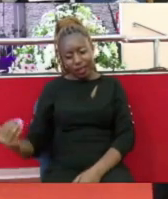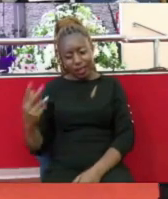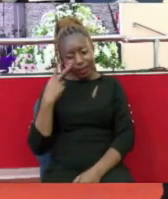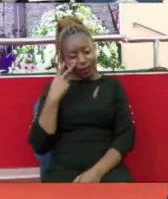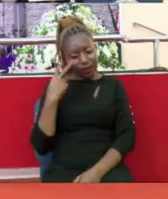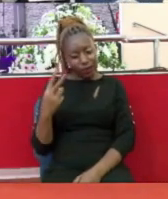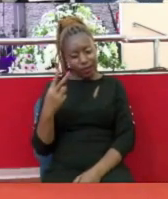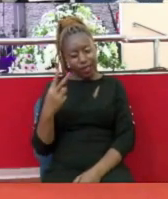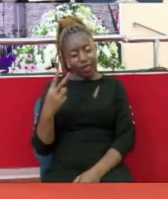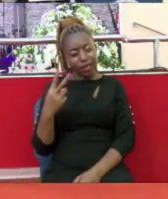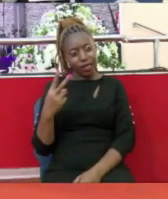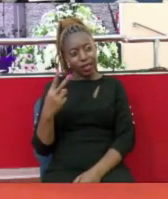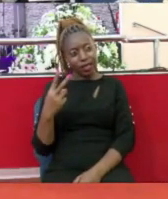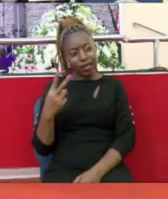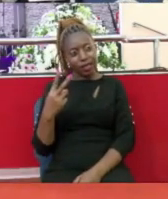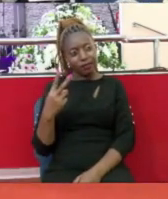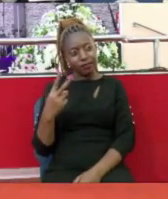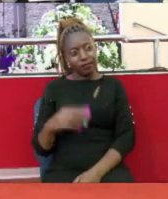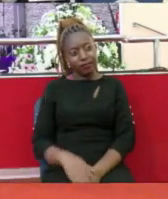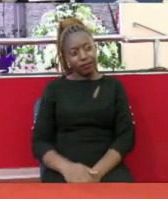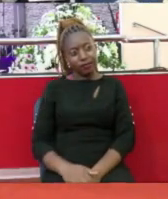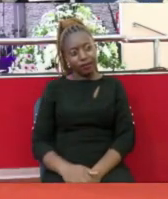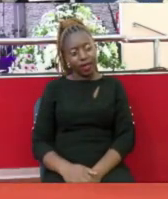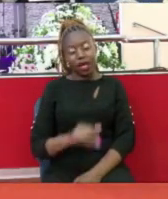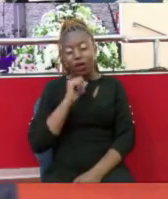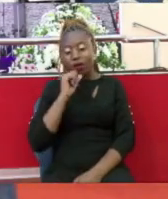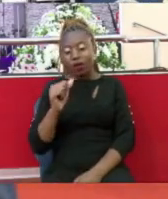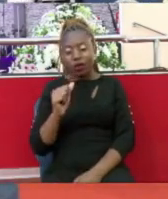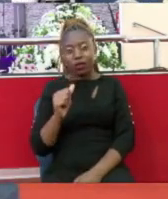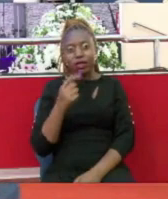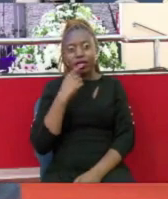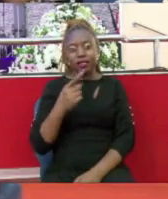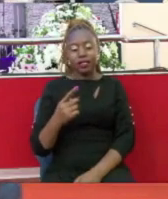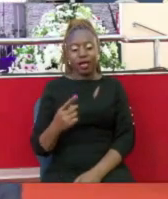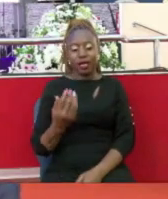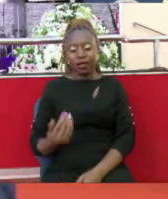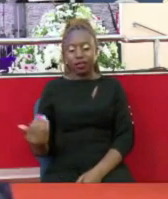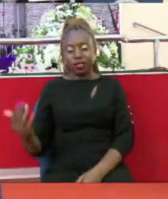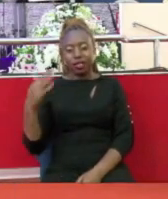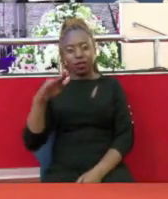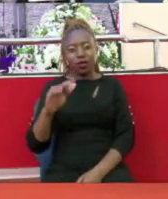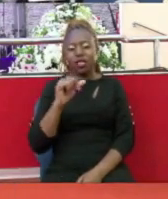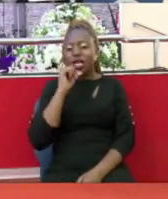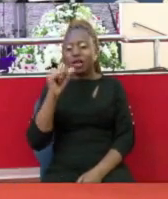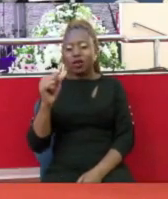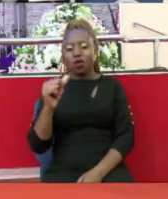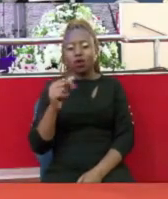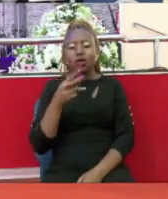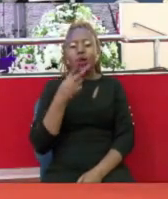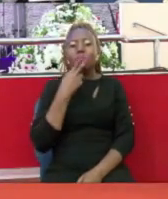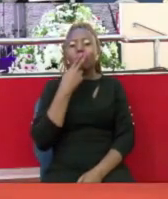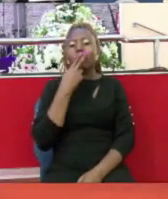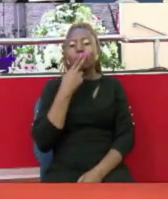wanaangalia waone nini? You don't tell your children not to smoke. Usiwaambi watoto wako wasifute sigara. You demonstrate by not smoking in the first